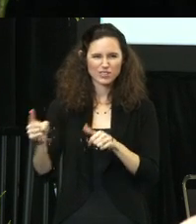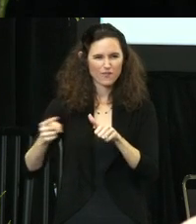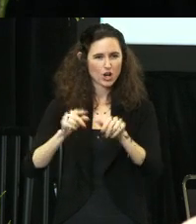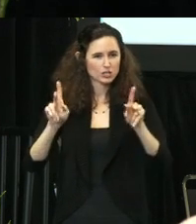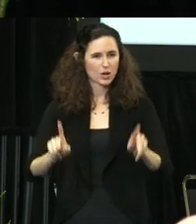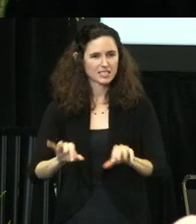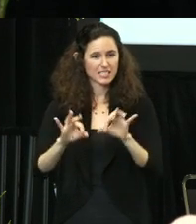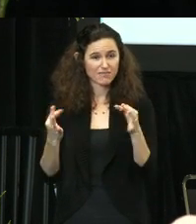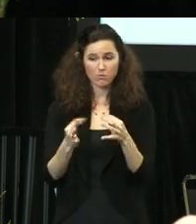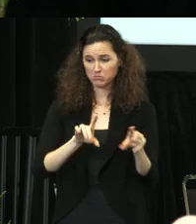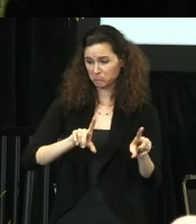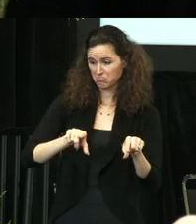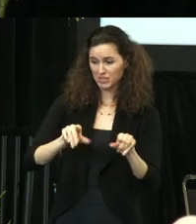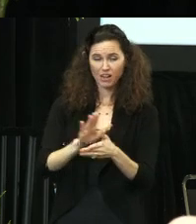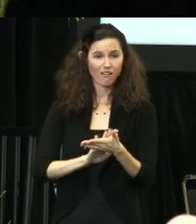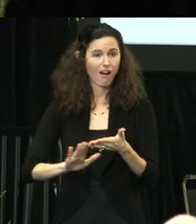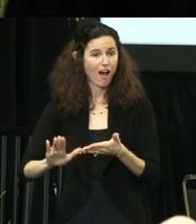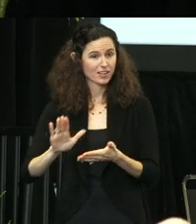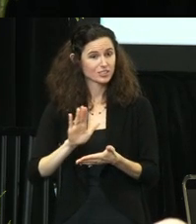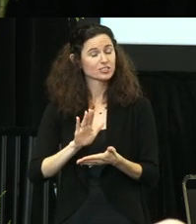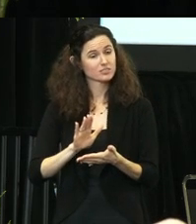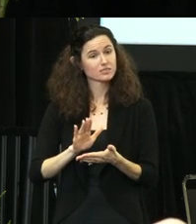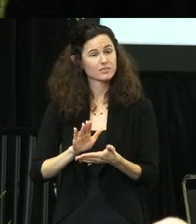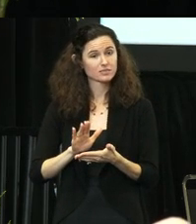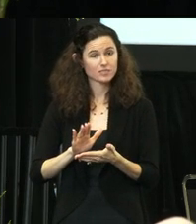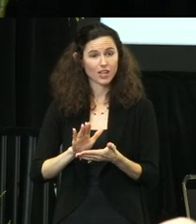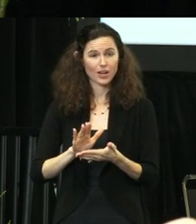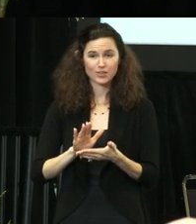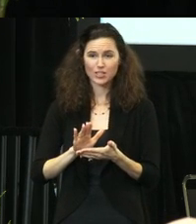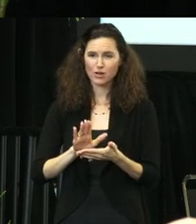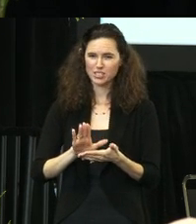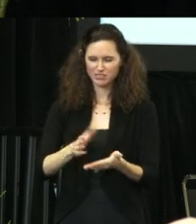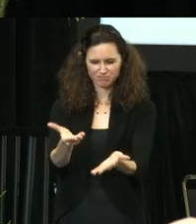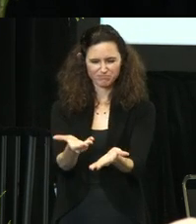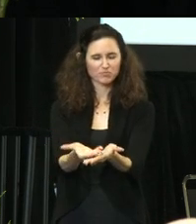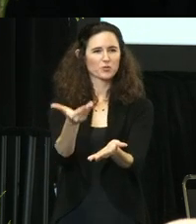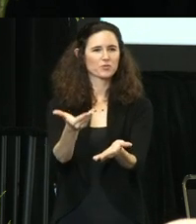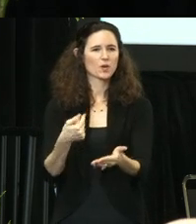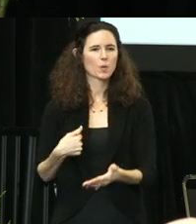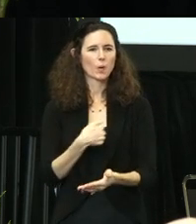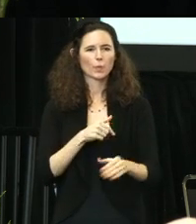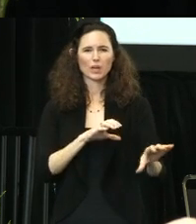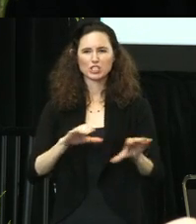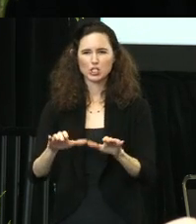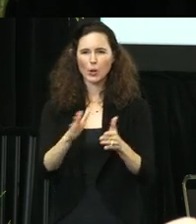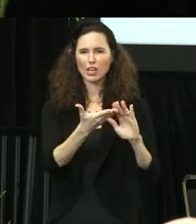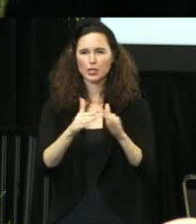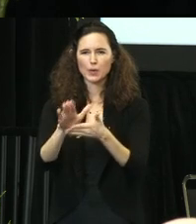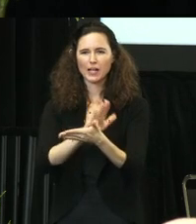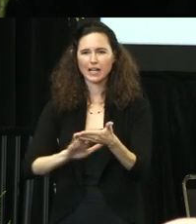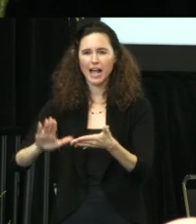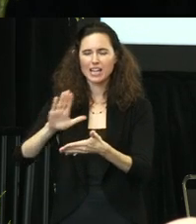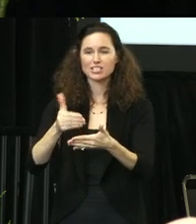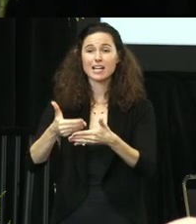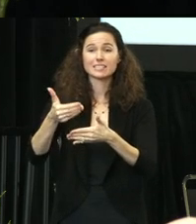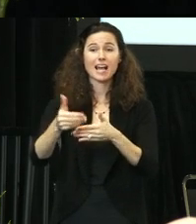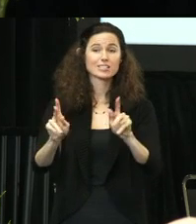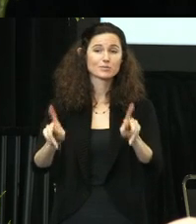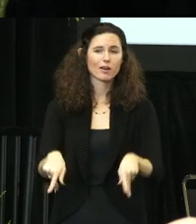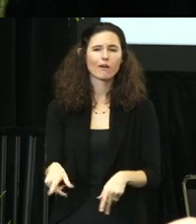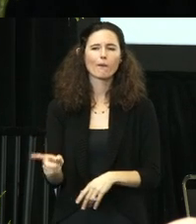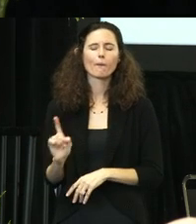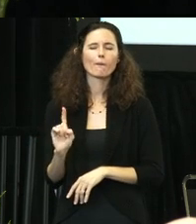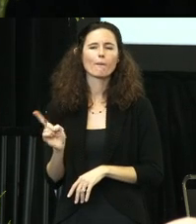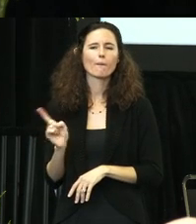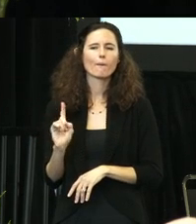family to attend college. So he's a living testament to what we do here at the community college. So our next person, where is